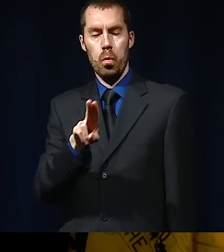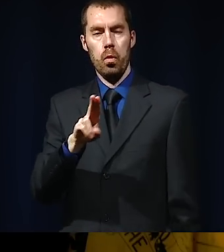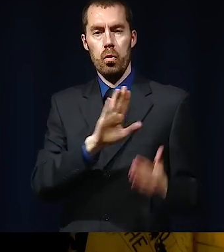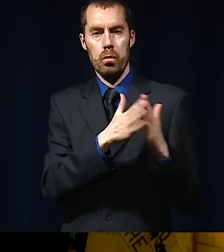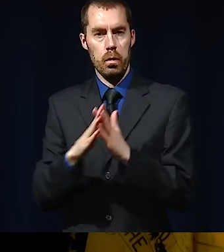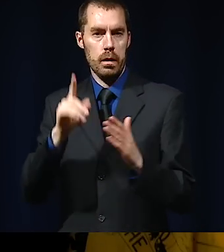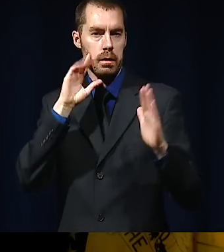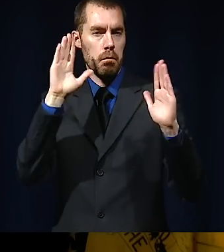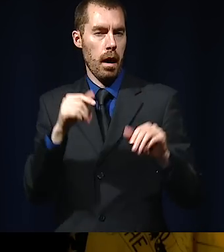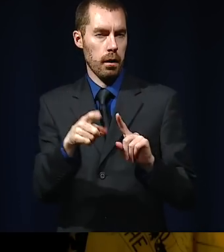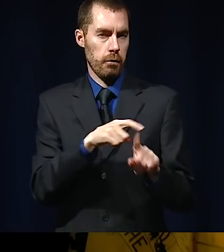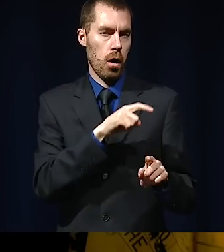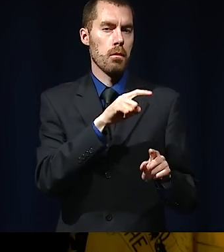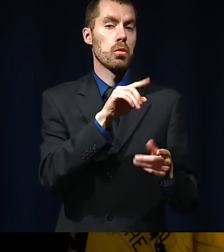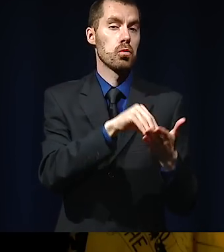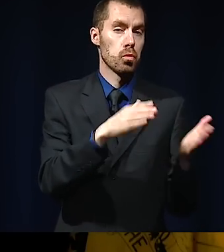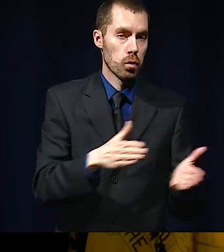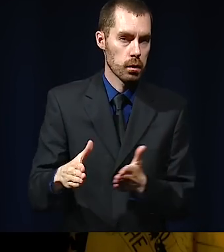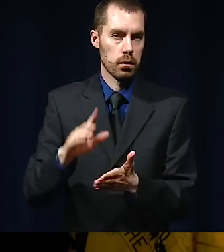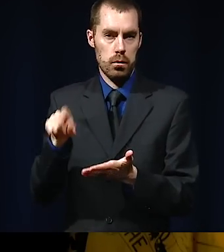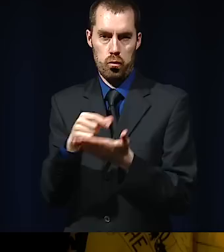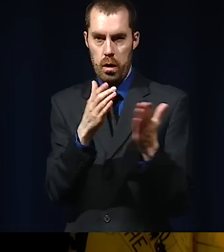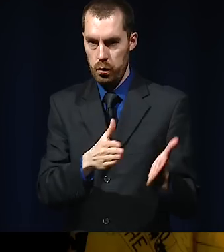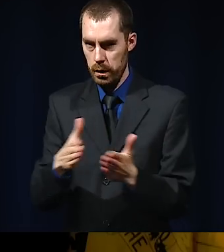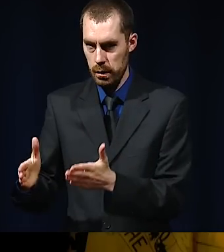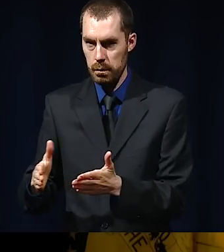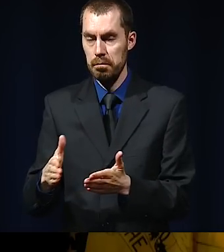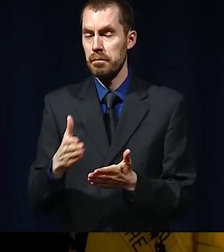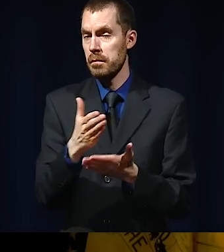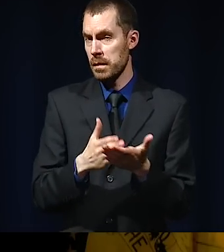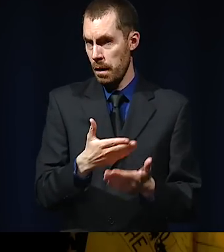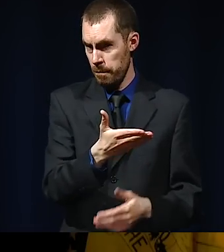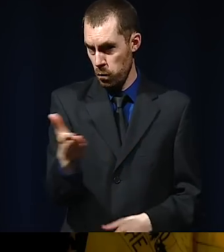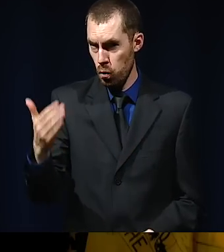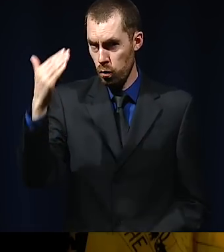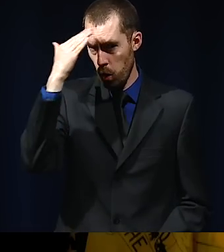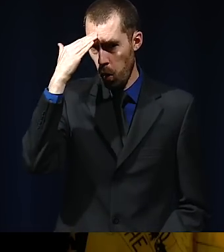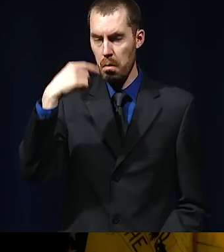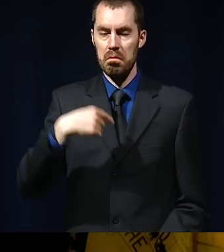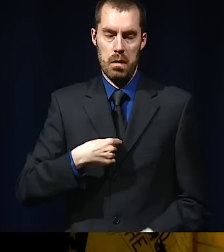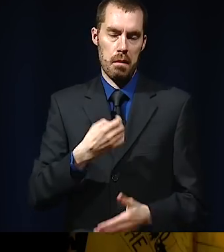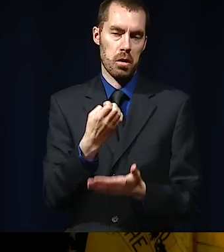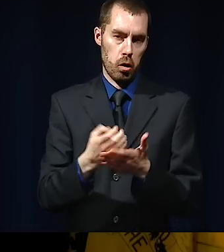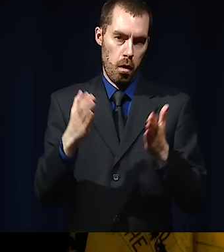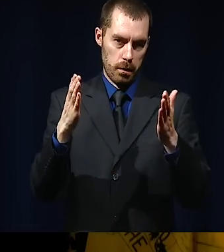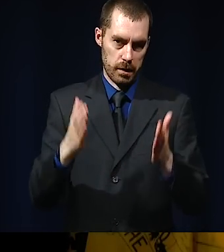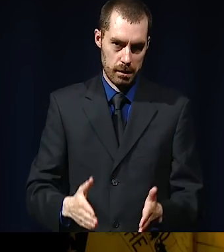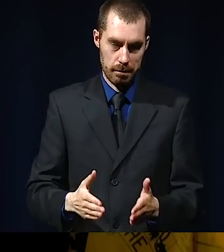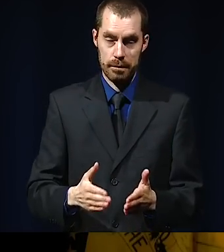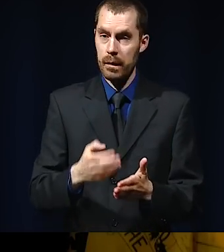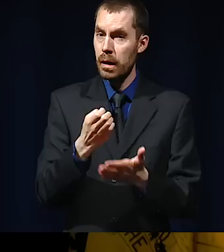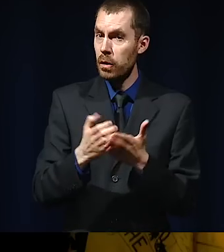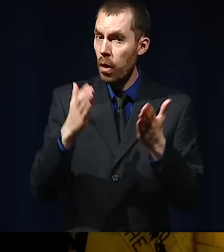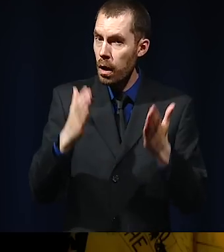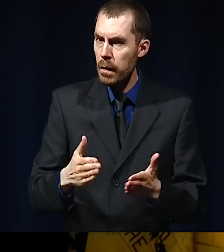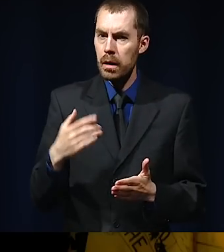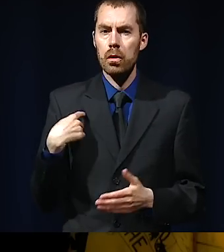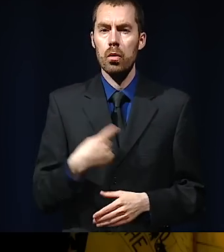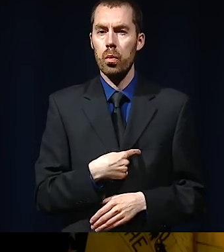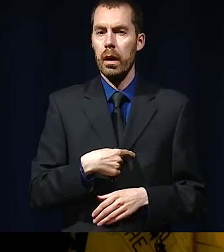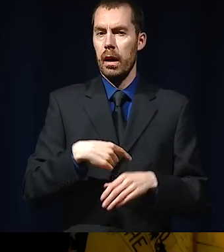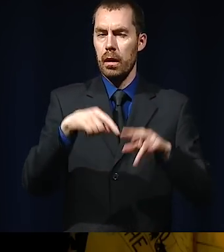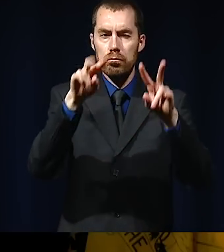students and our graduates. Some of you may know that I'm an economist by training. Economists are professional